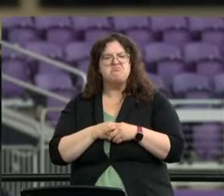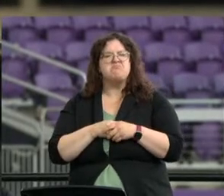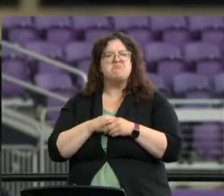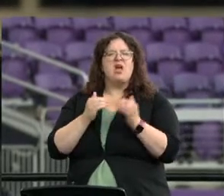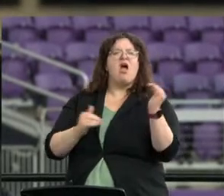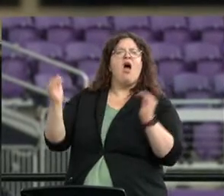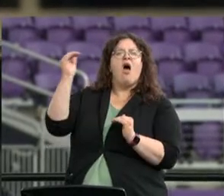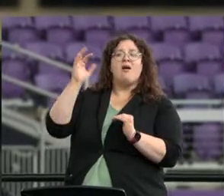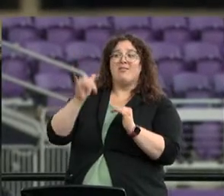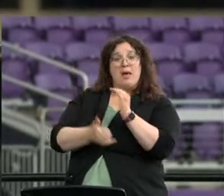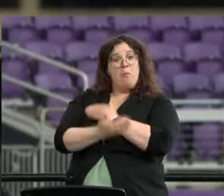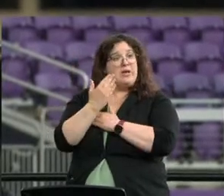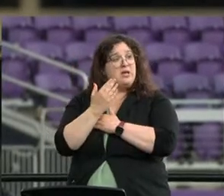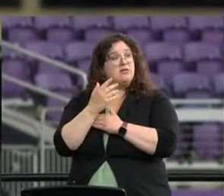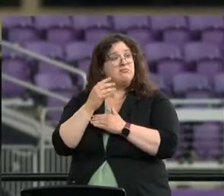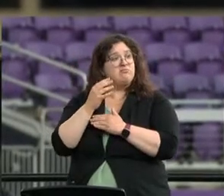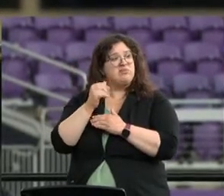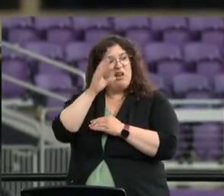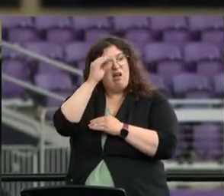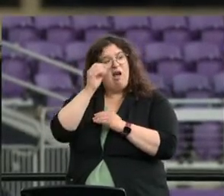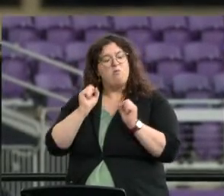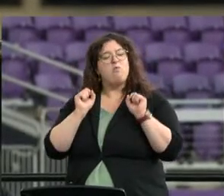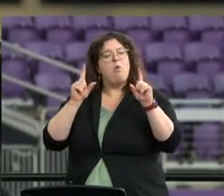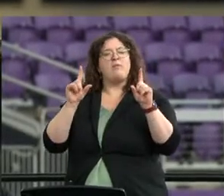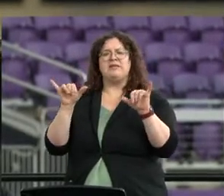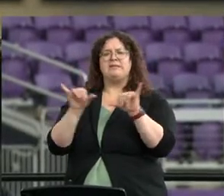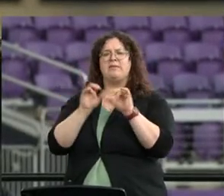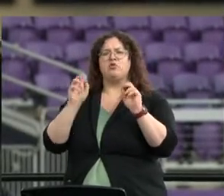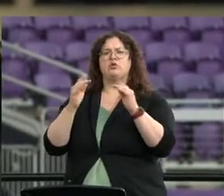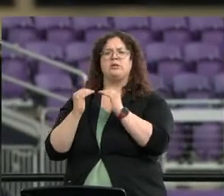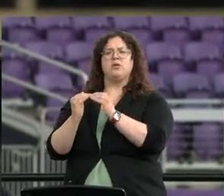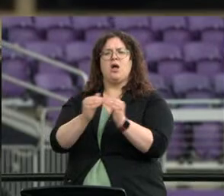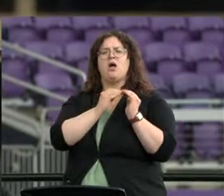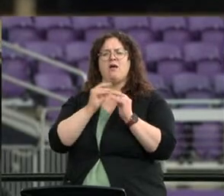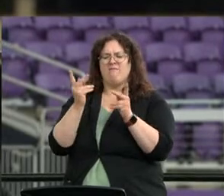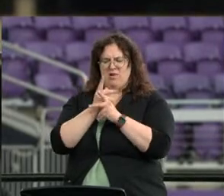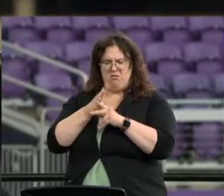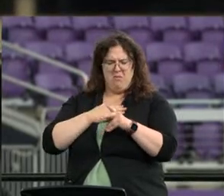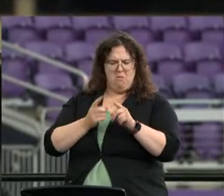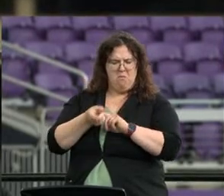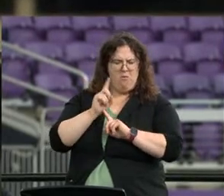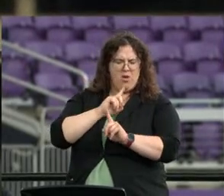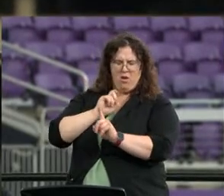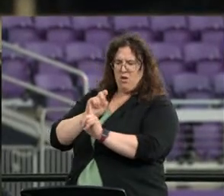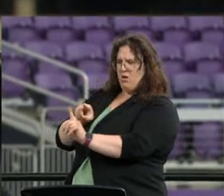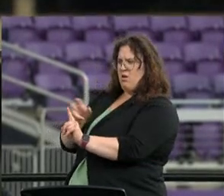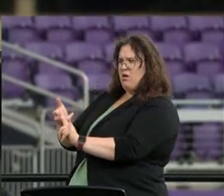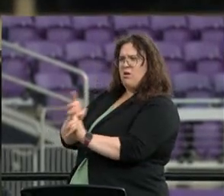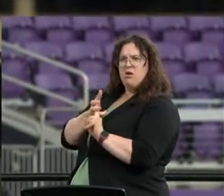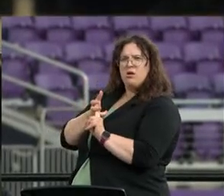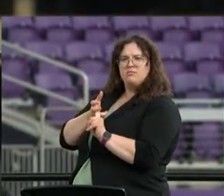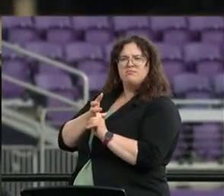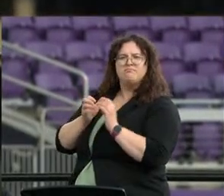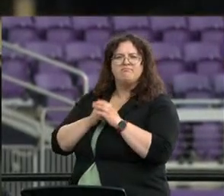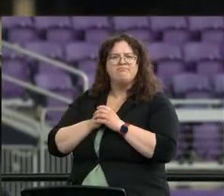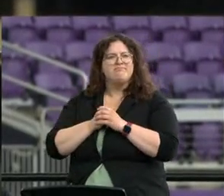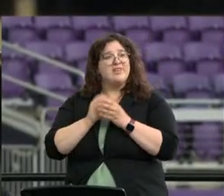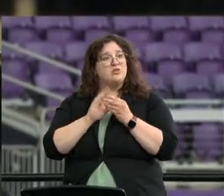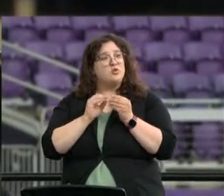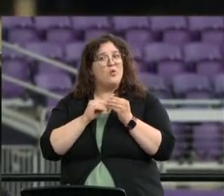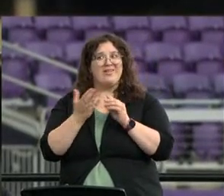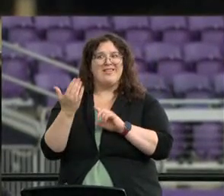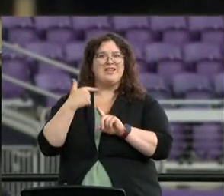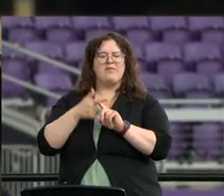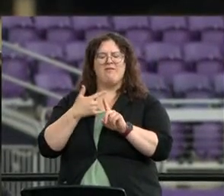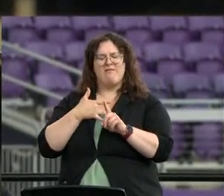same chance as all his peers in that lunchroom to find that moment. This story reached an even deeper meaning for me just over a